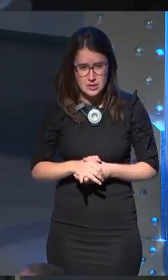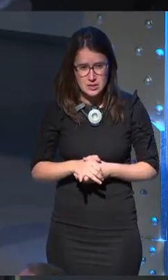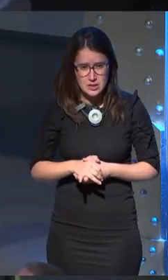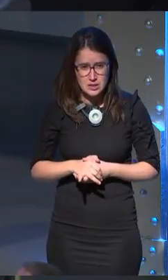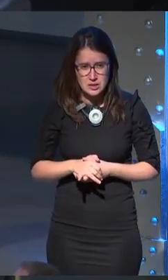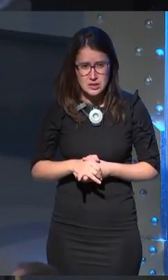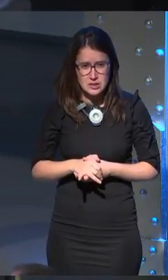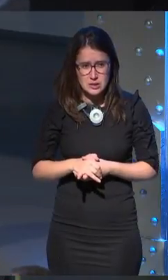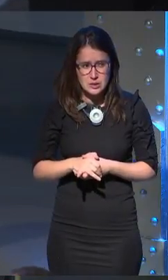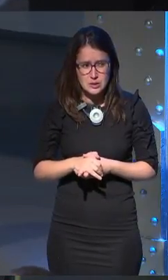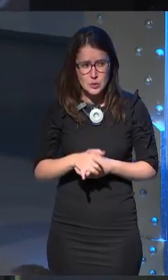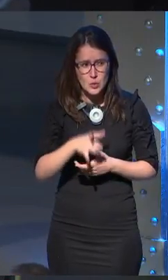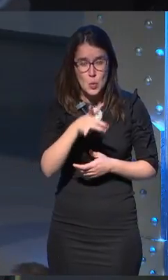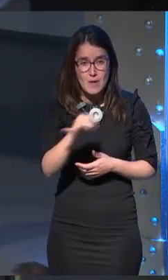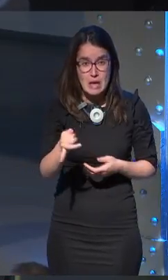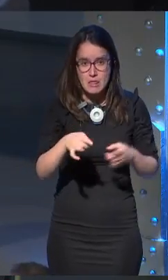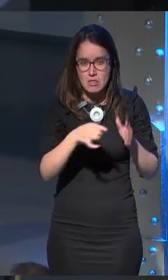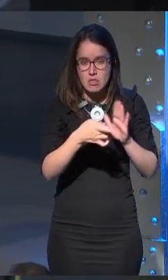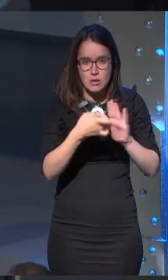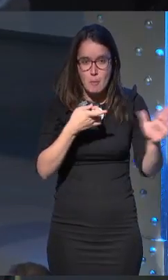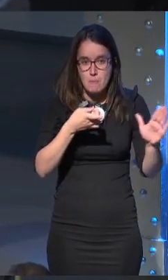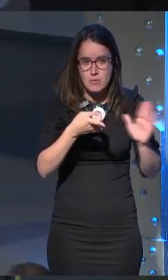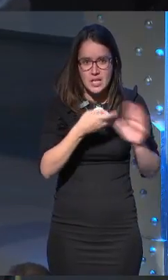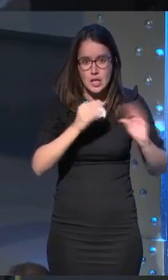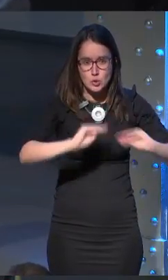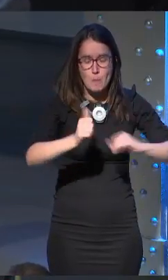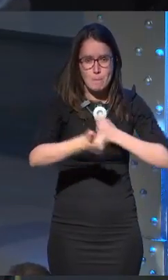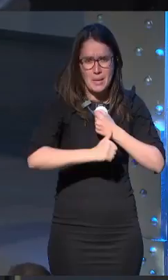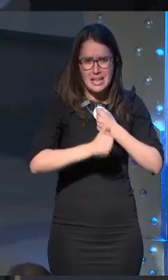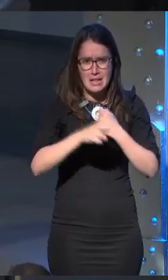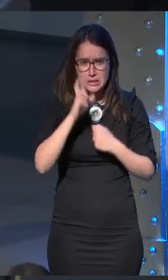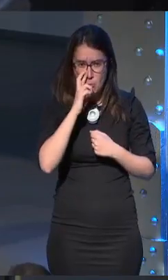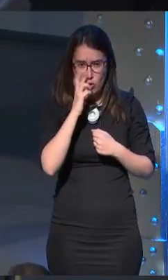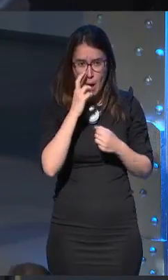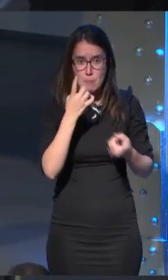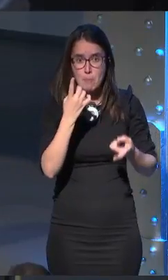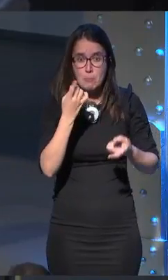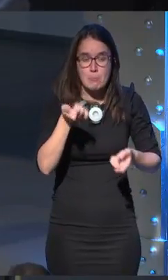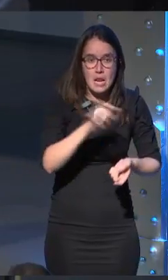like potatoes and vodka. And apparently those two things together create a lot of